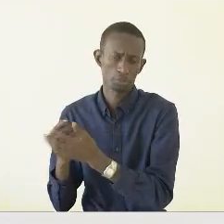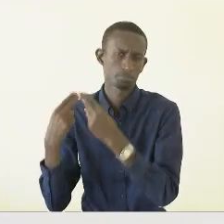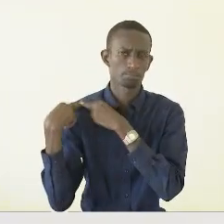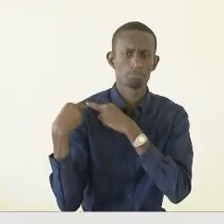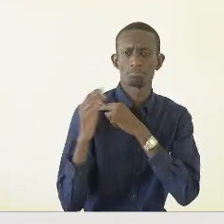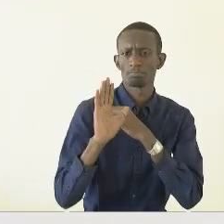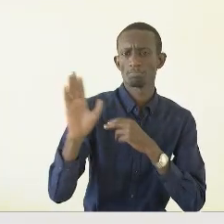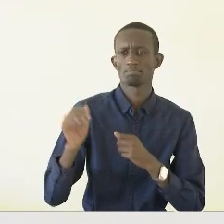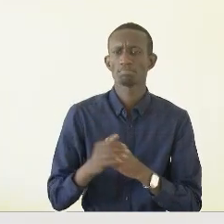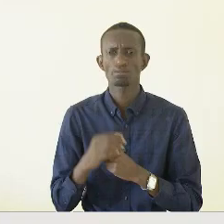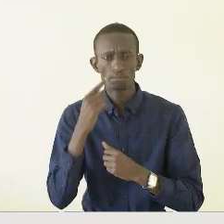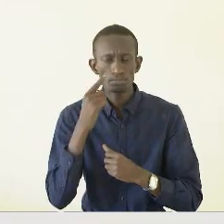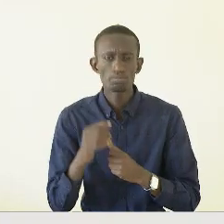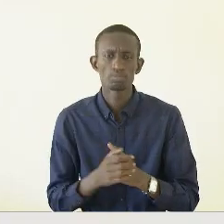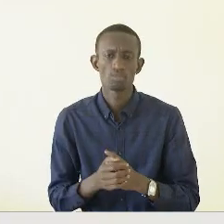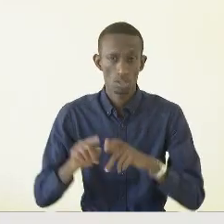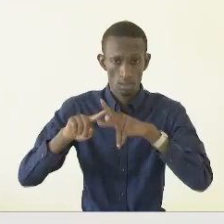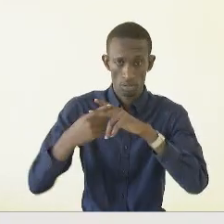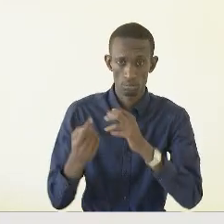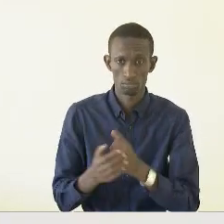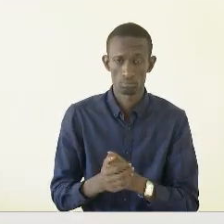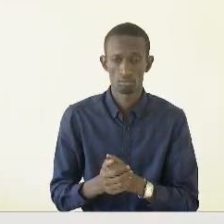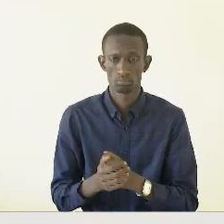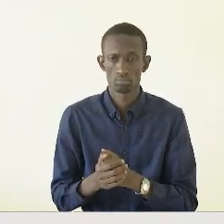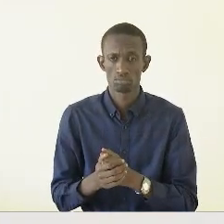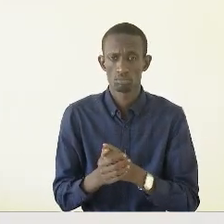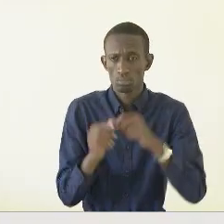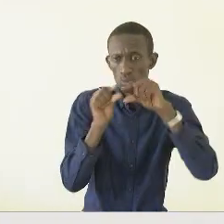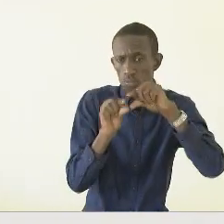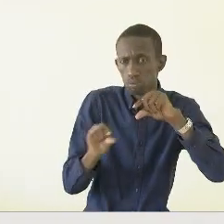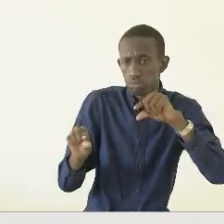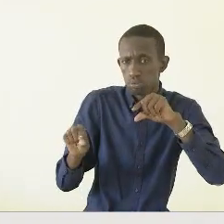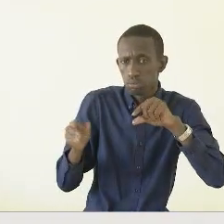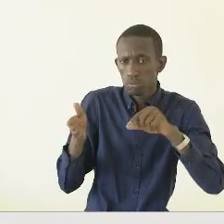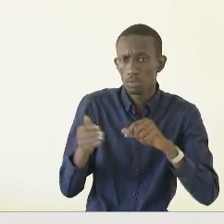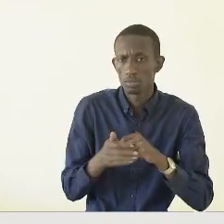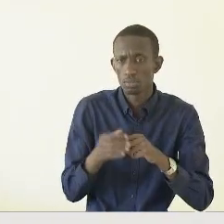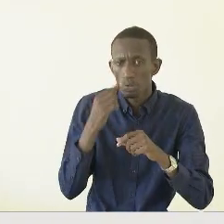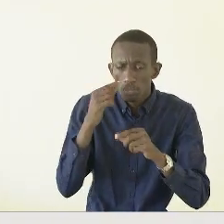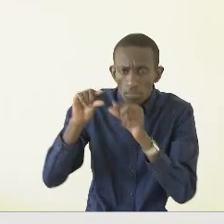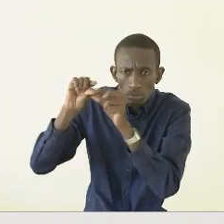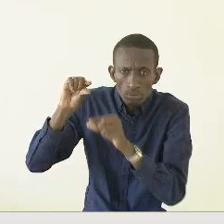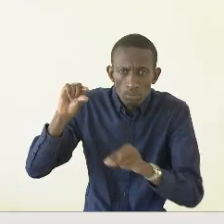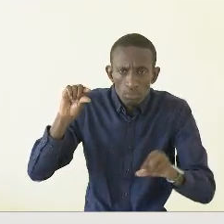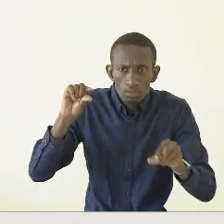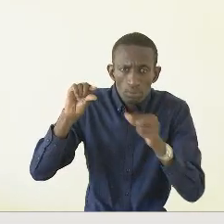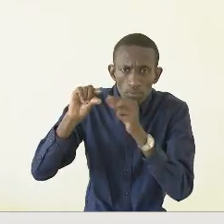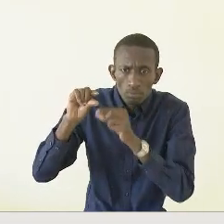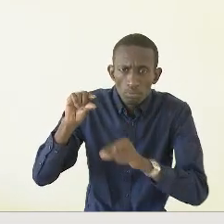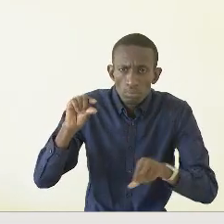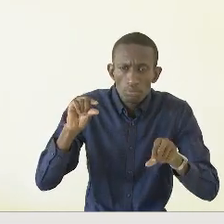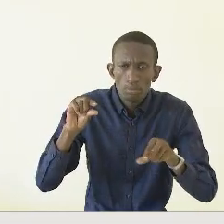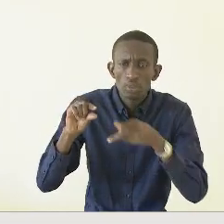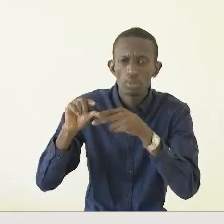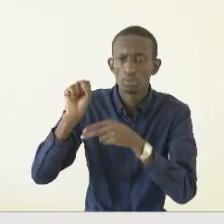functions. Let us start with this part here. You can see this is the stem. Of course, the stem